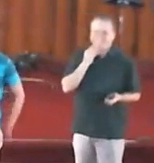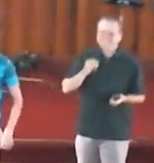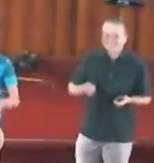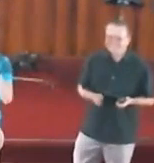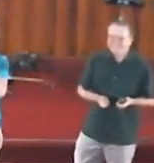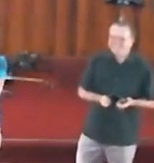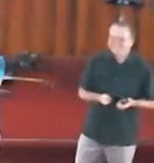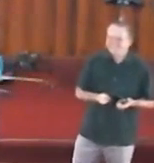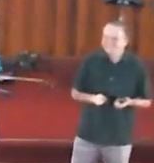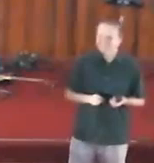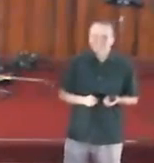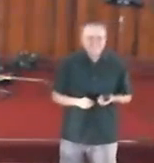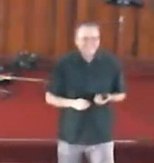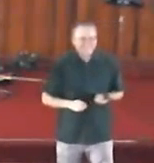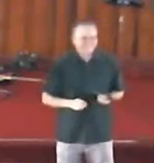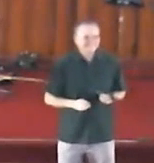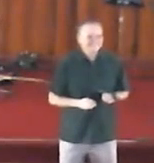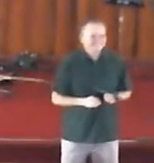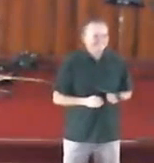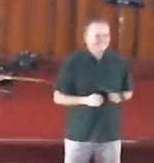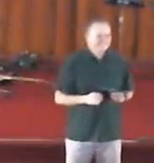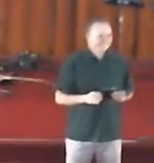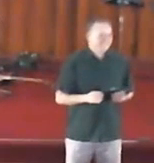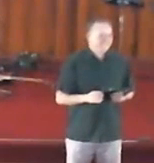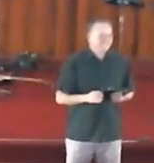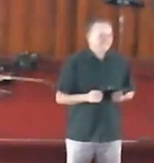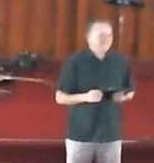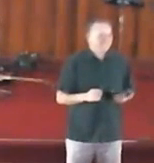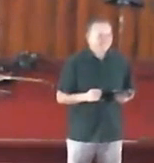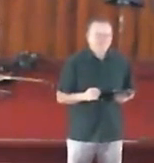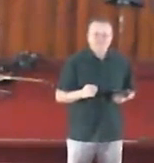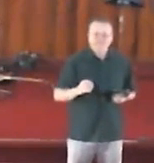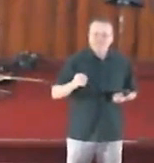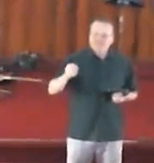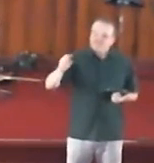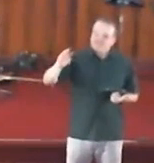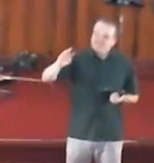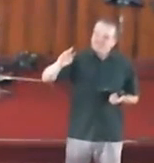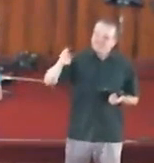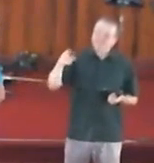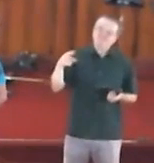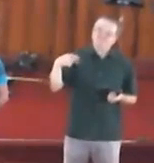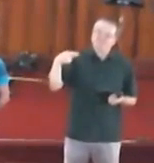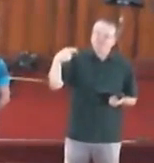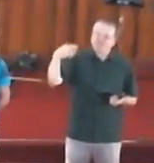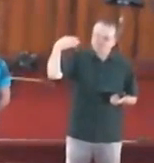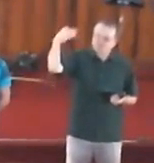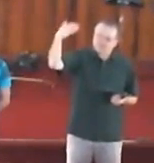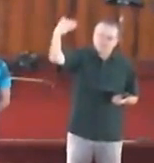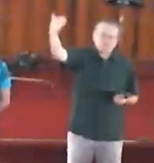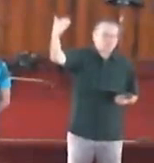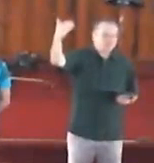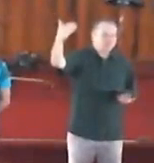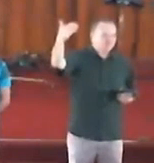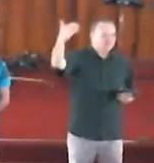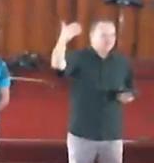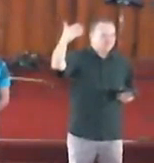think of the light refracting through it or do you say God, thank you for your promise? A veces el